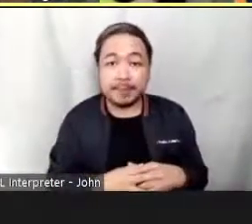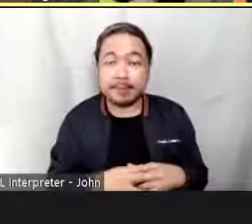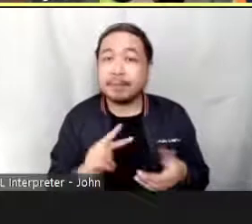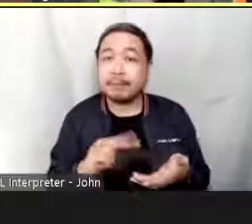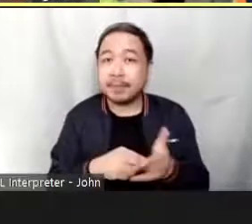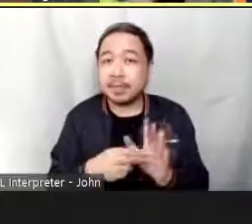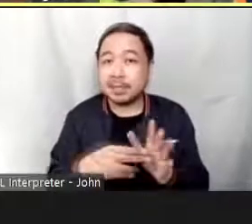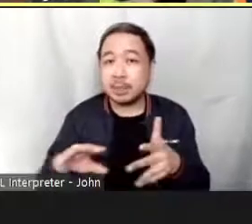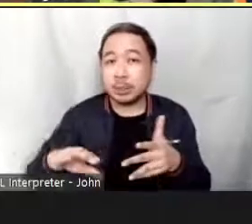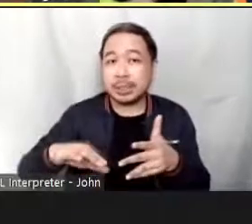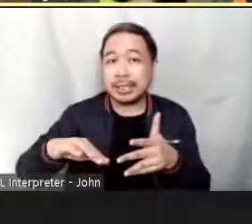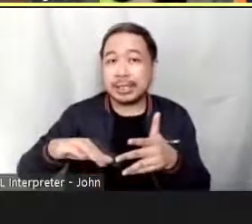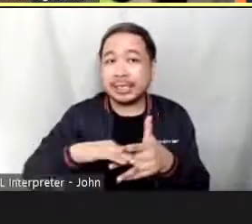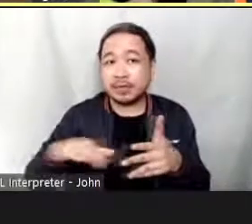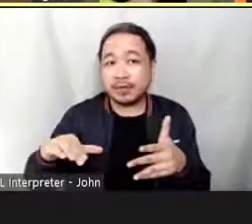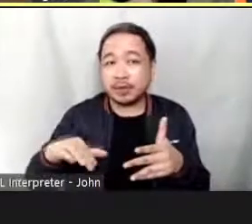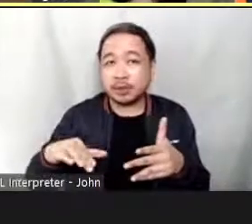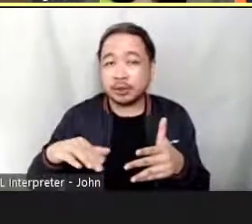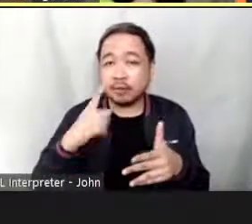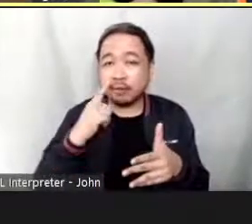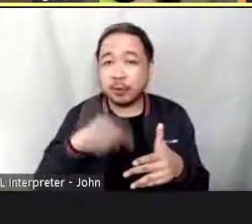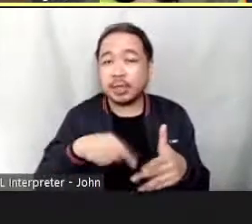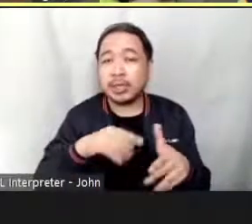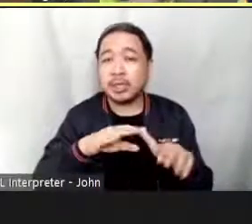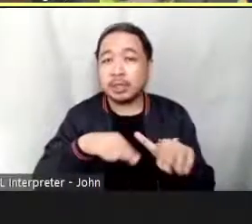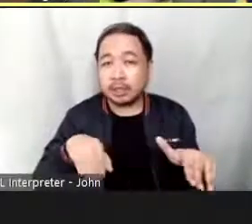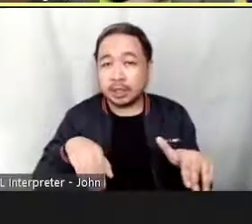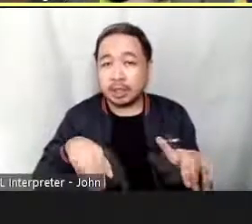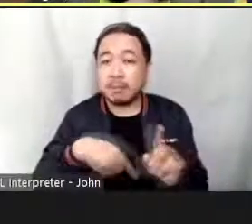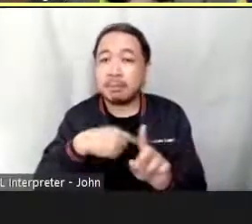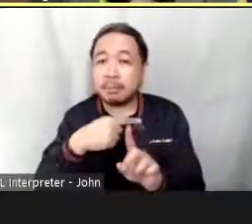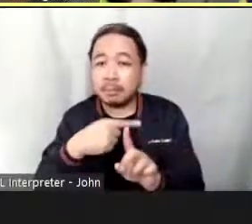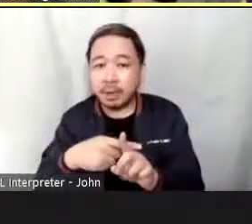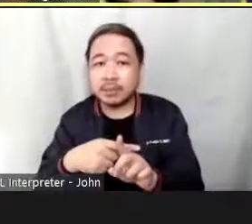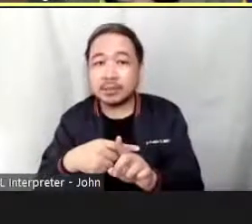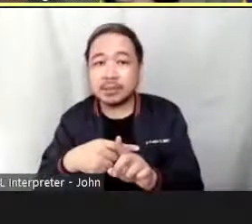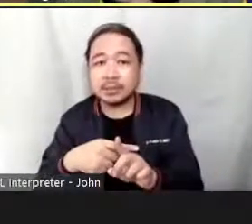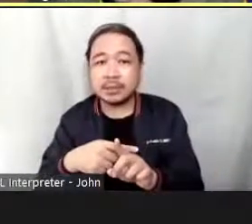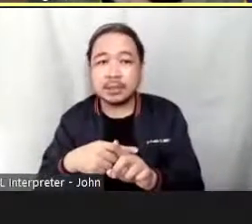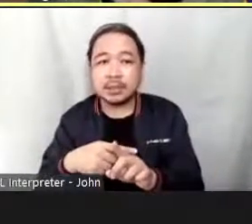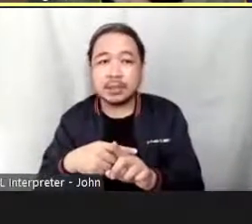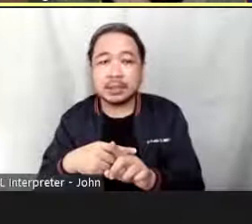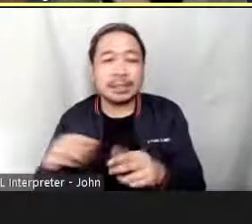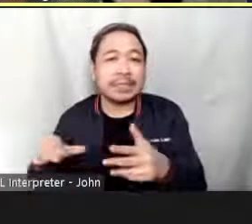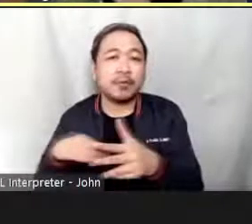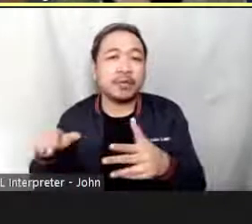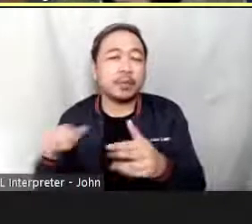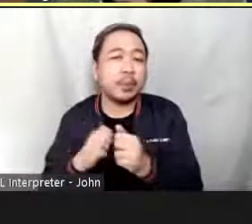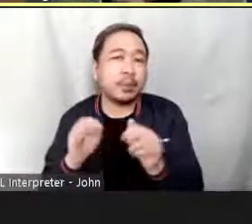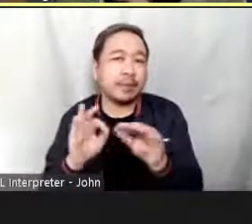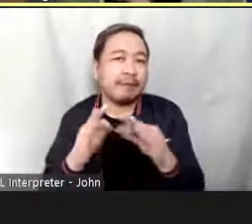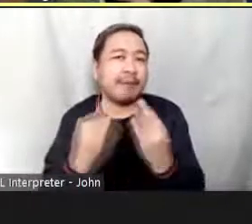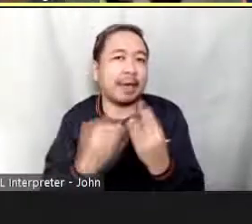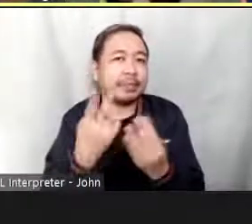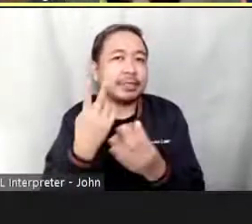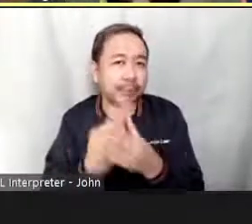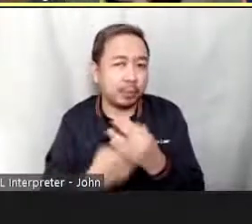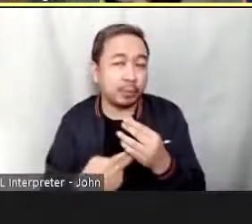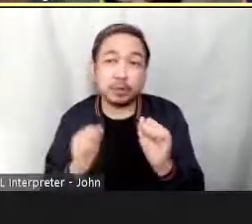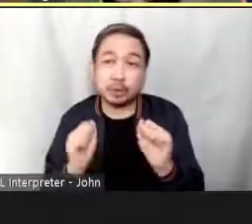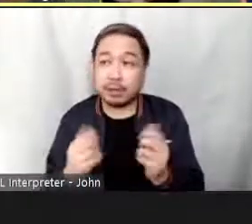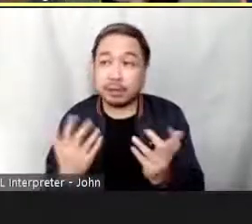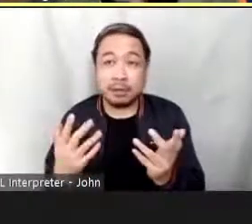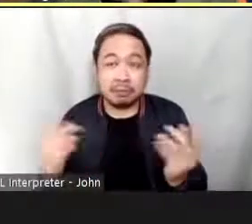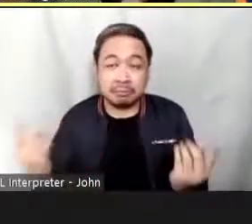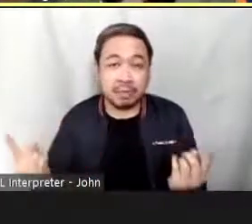are done with the children and also interventions are done with the families so that reunification will